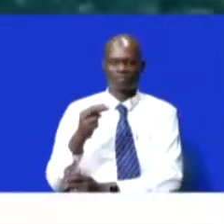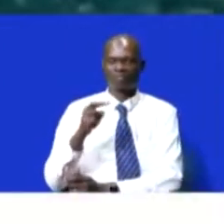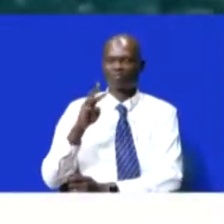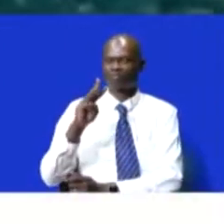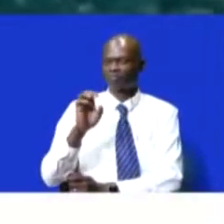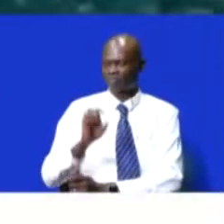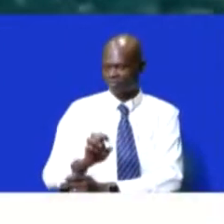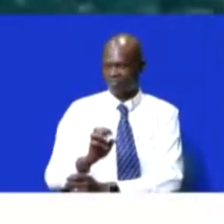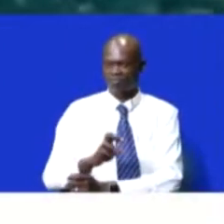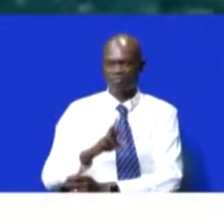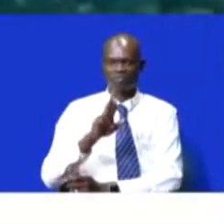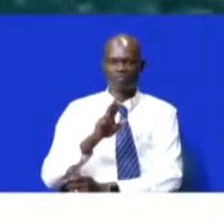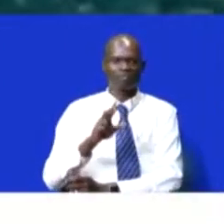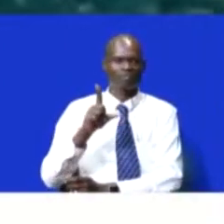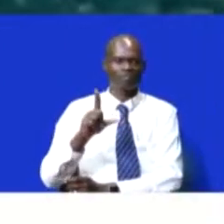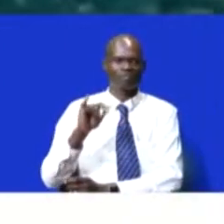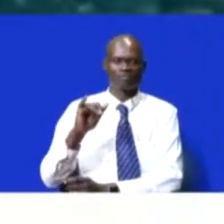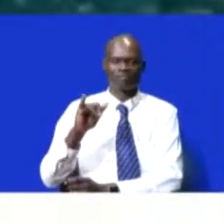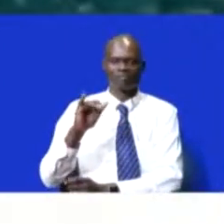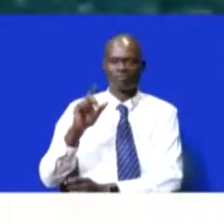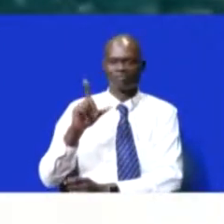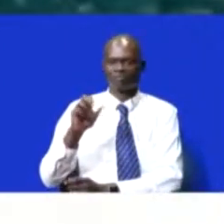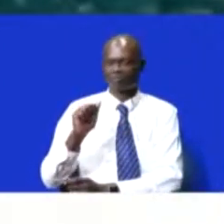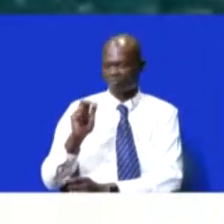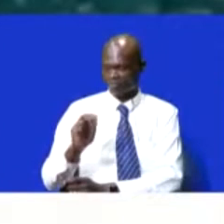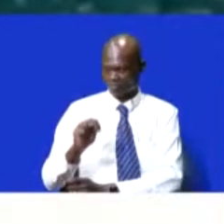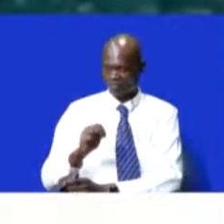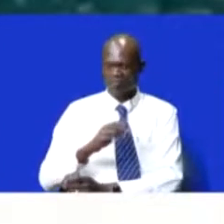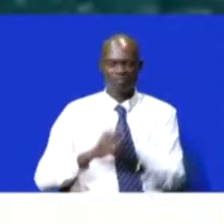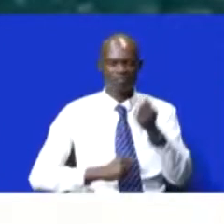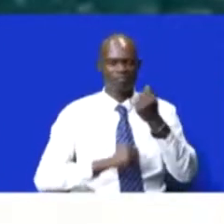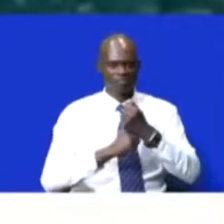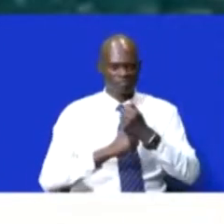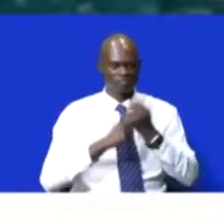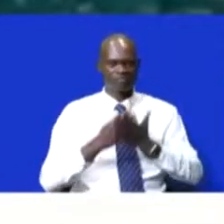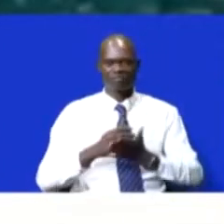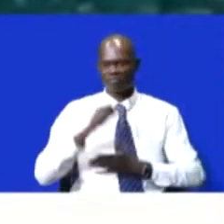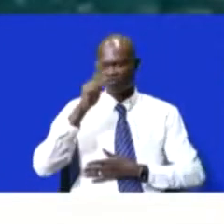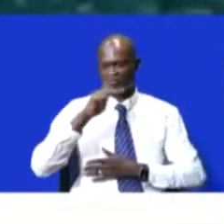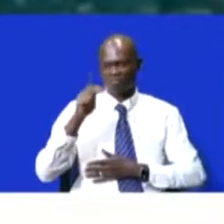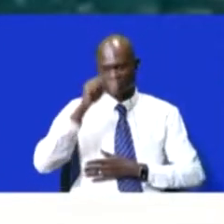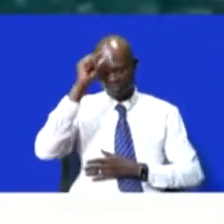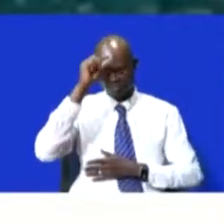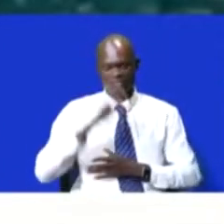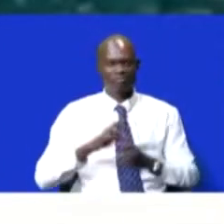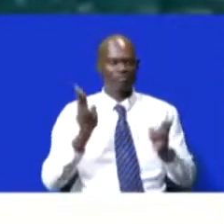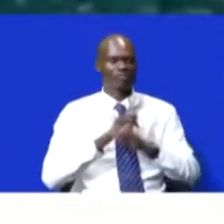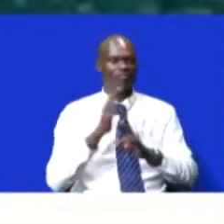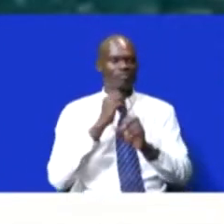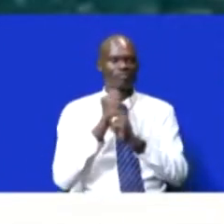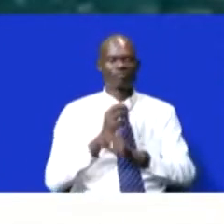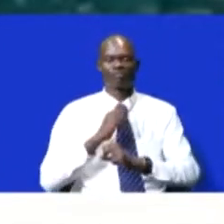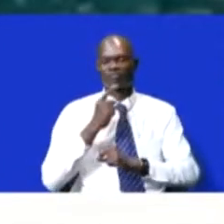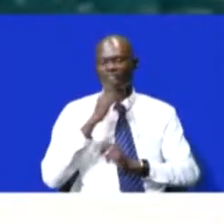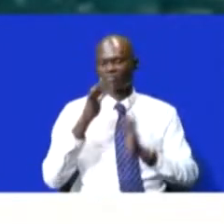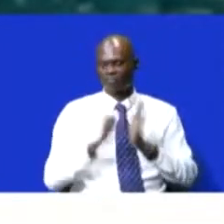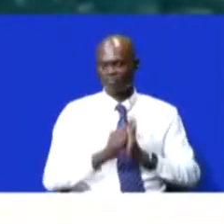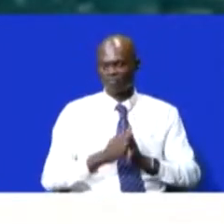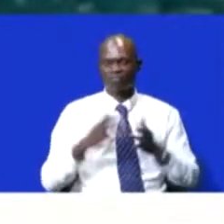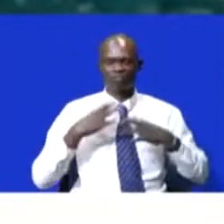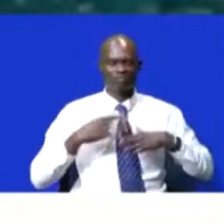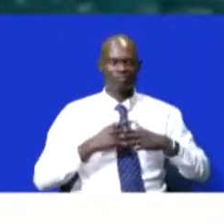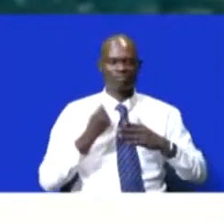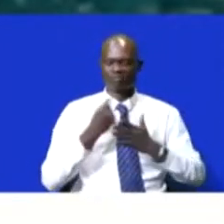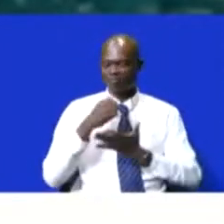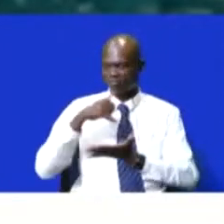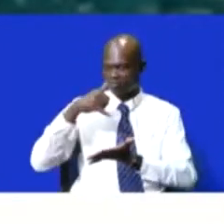gi sir lwedo achiel e piny owacho mar William Ruto kendo giikore mar tiyo kod ka koro gikone jogo eko ma koro ne odonje